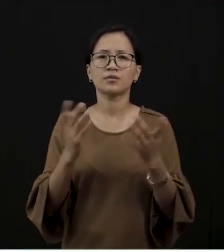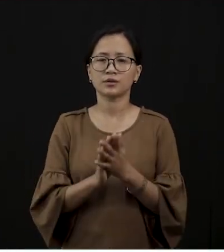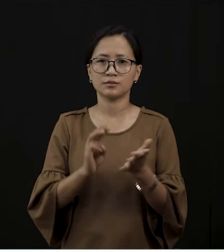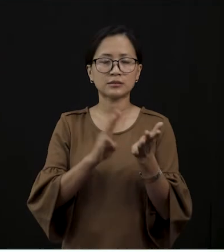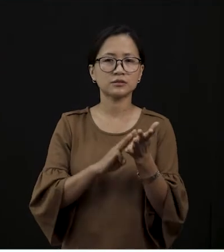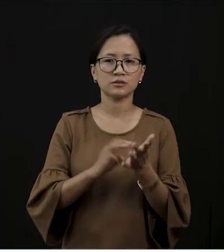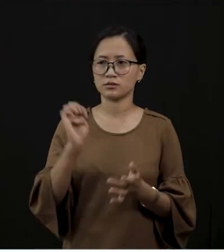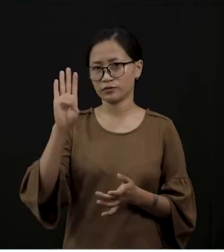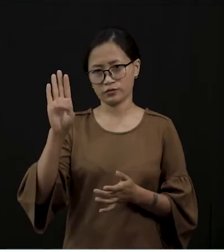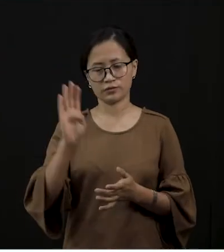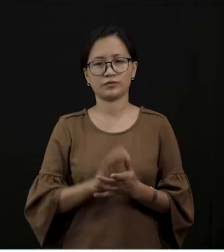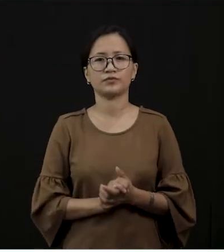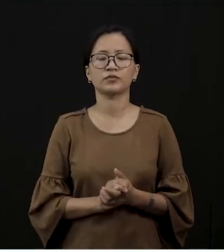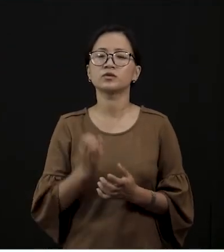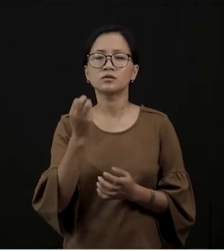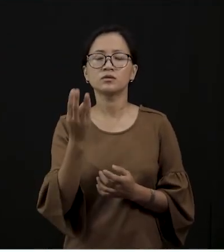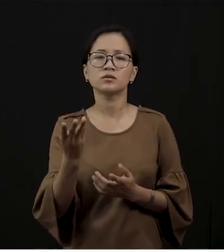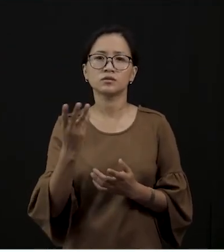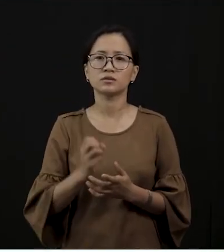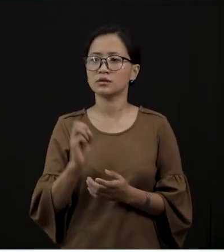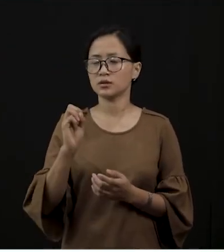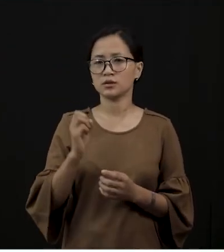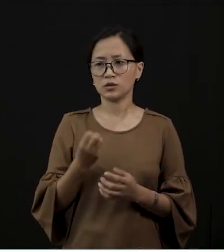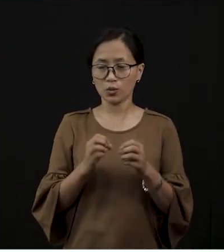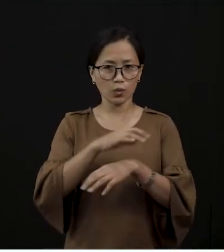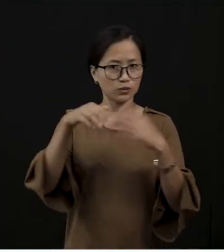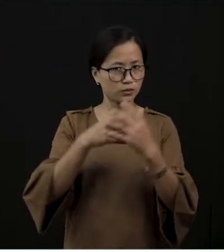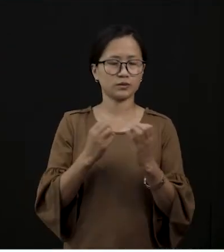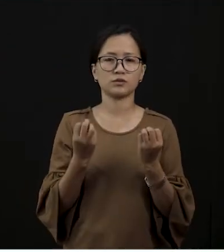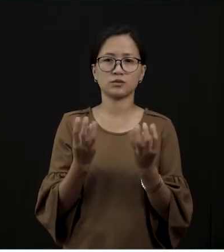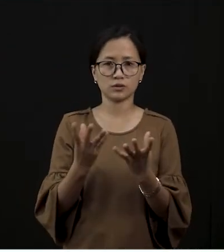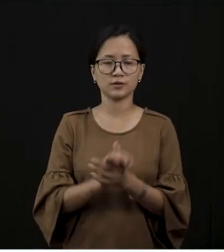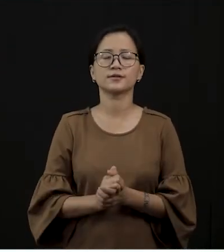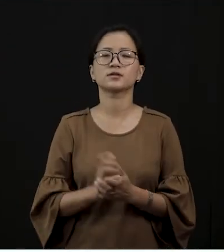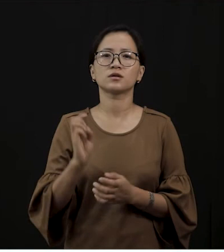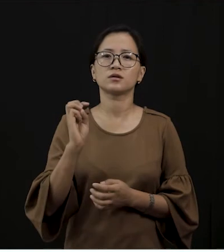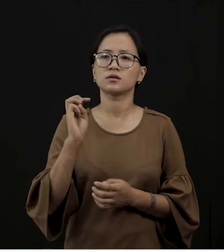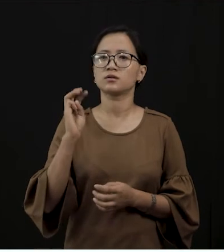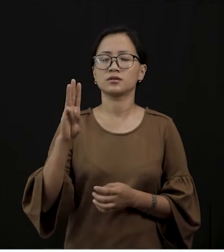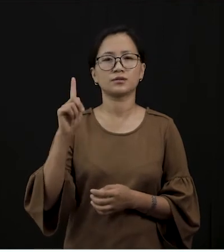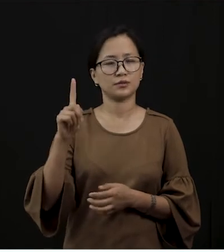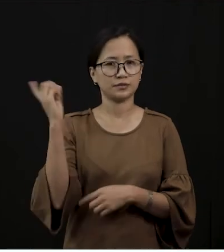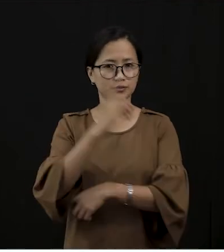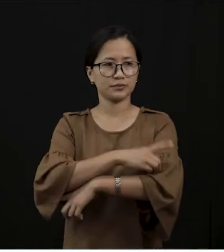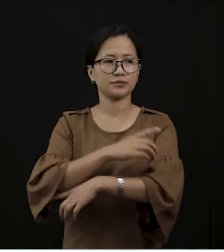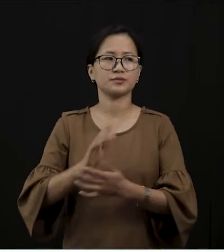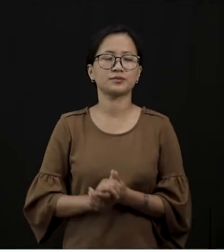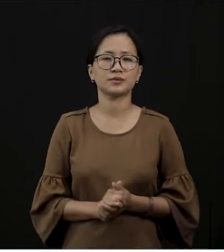4 Mondays. Total how many days? 31 days. Okay.